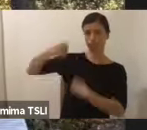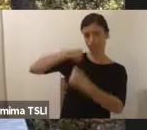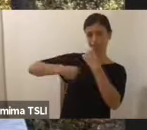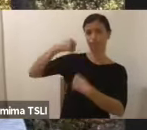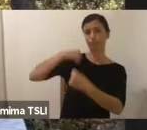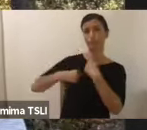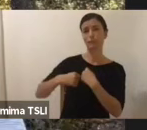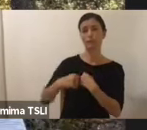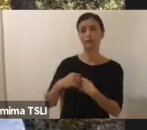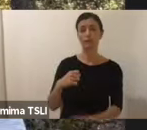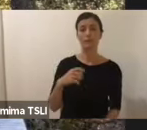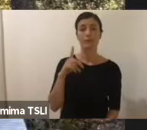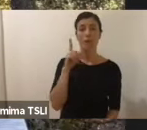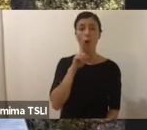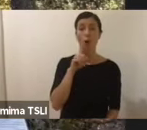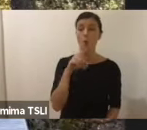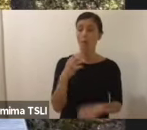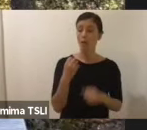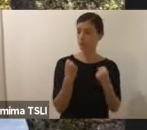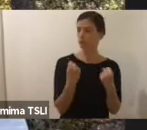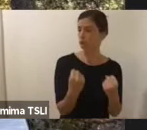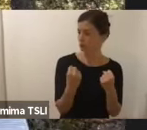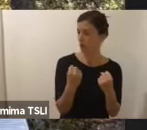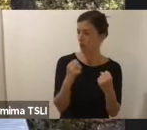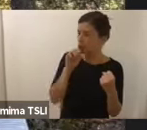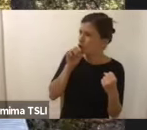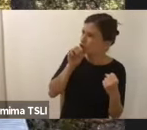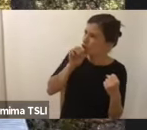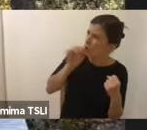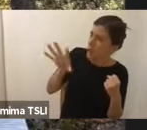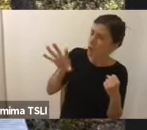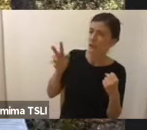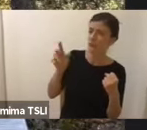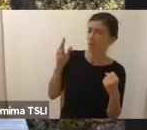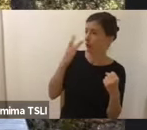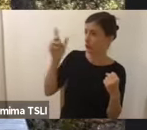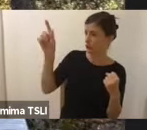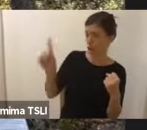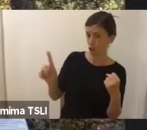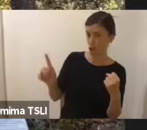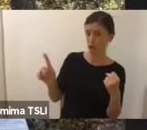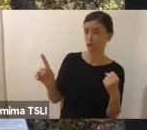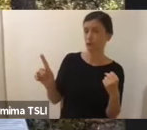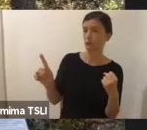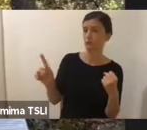a woman pulled up in a car and shouted at these two teenagers um